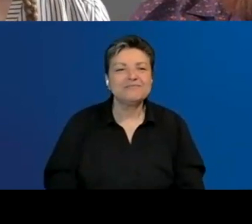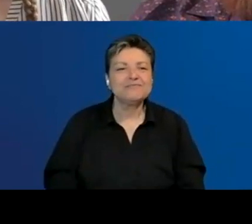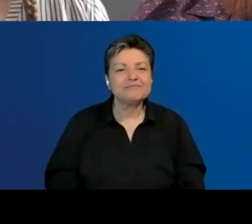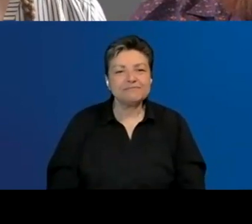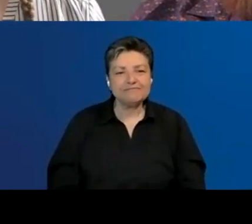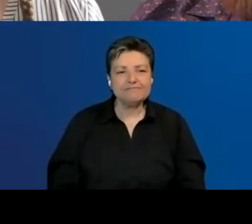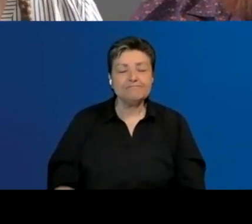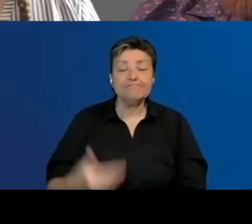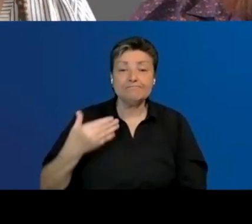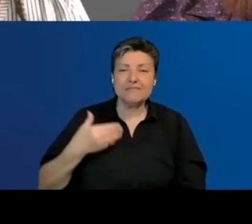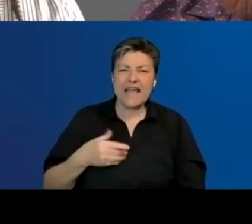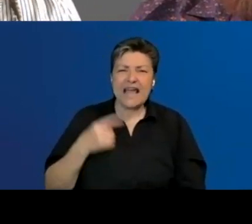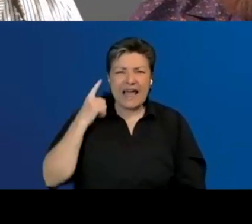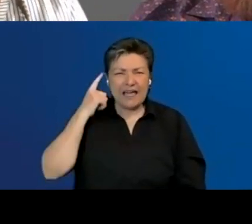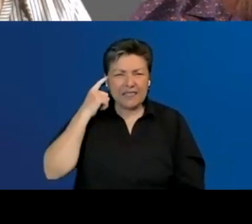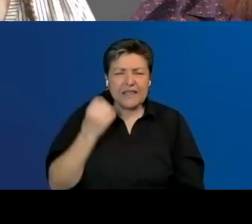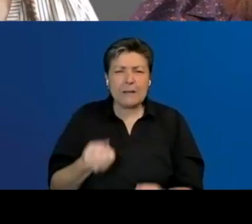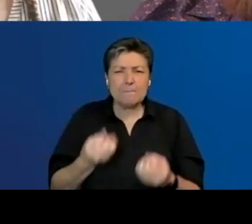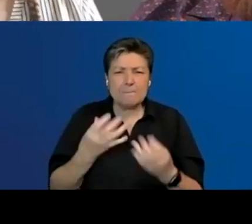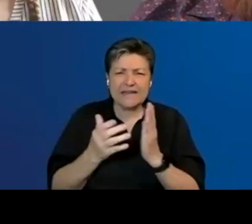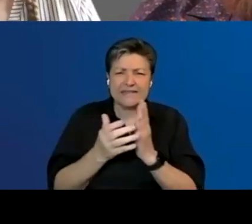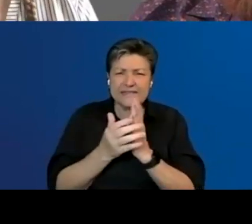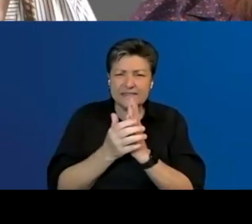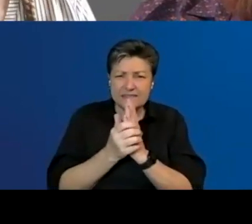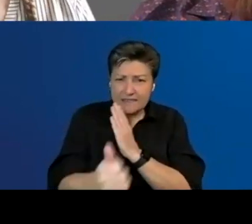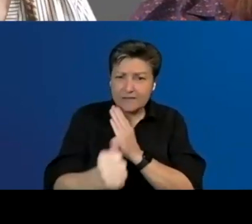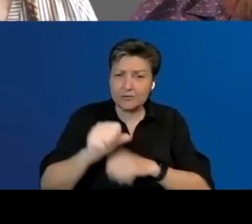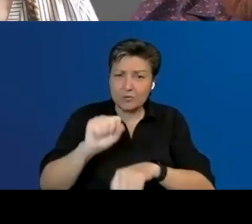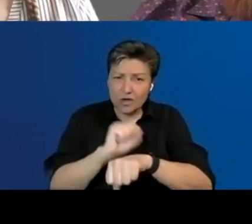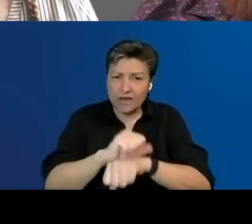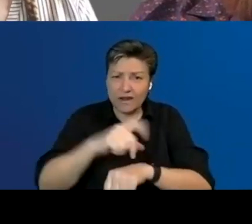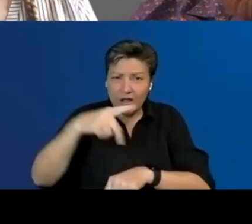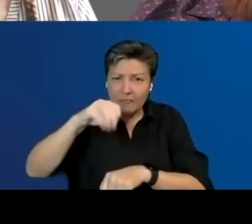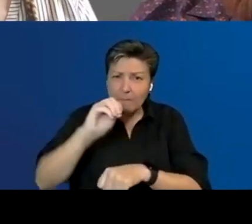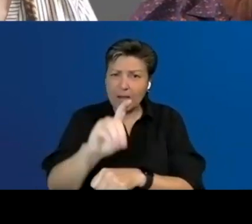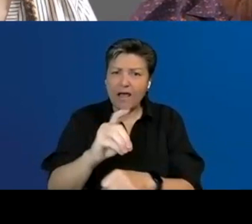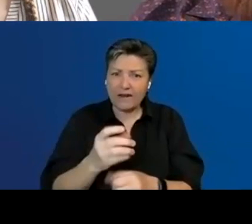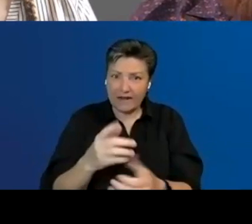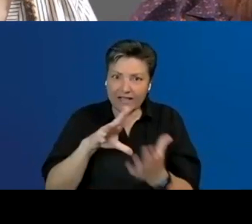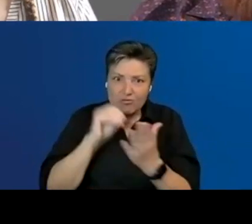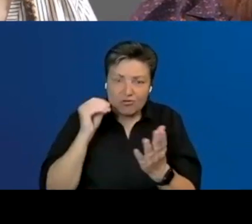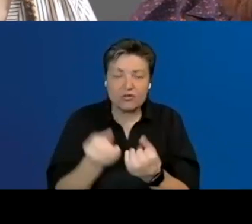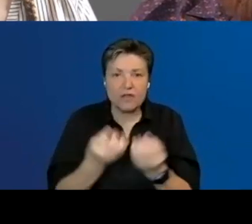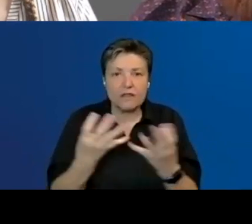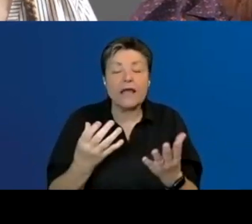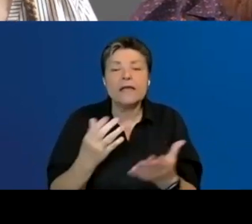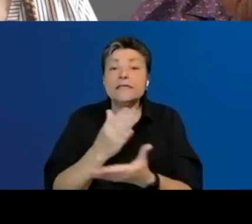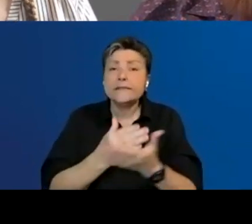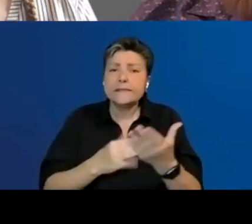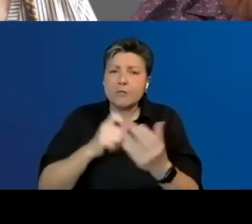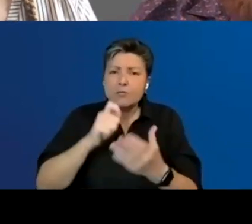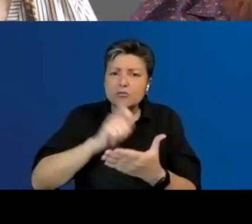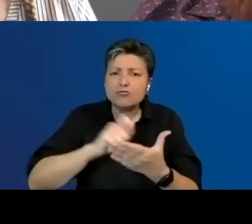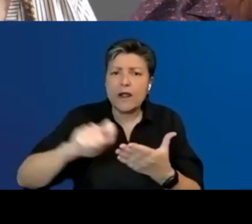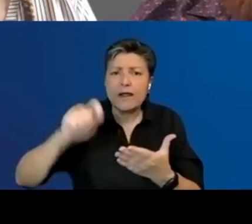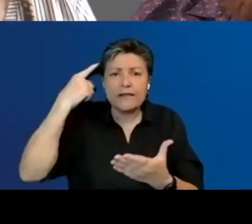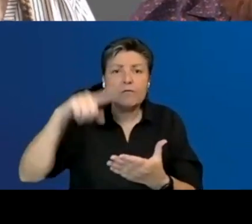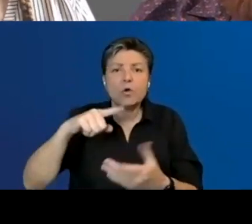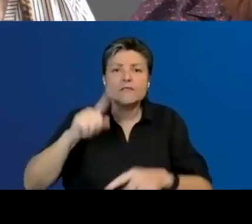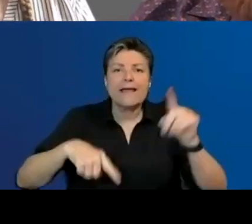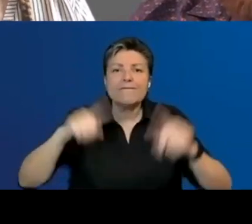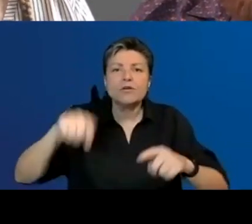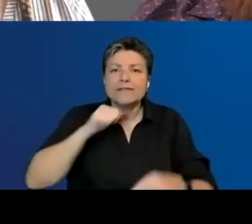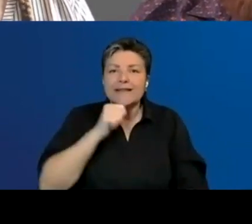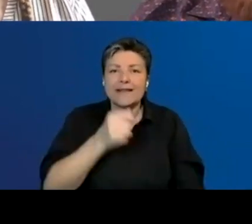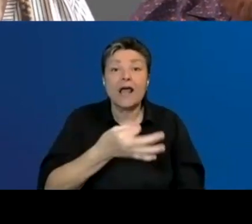So I gained a lot of skills working on the podcast. Some of it was writing for diverse and non-expert audiences,